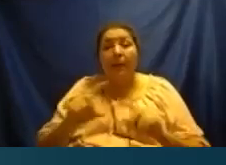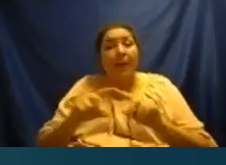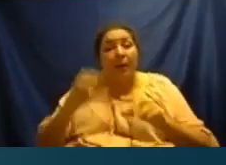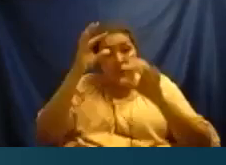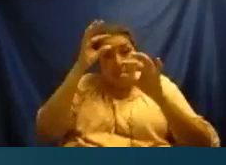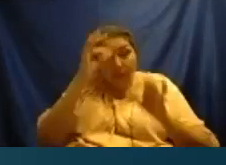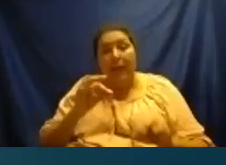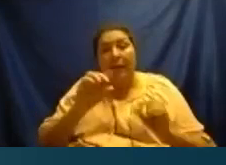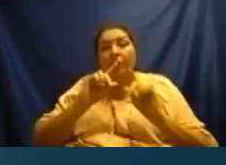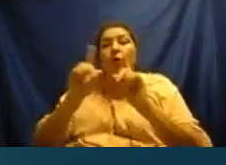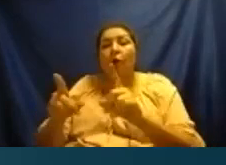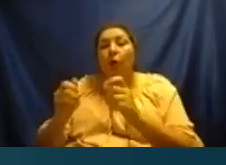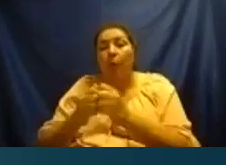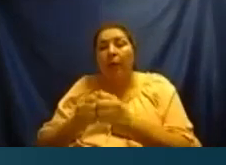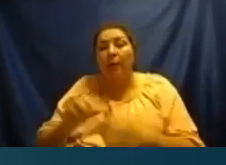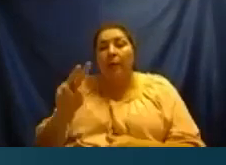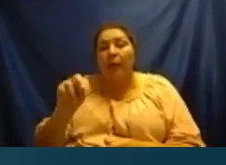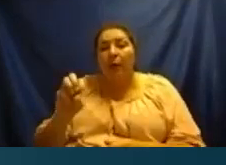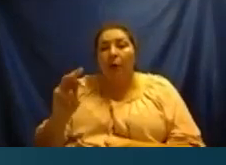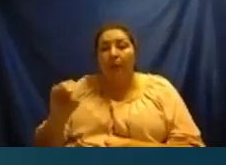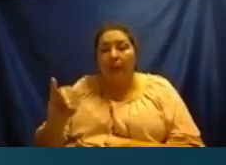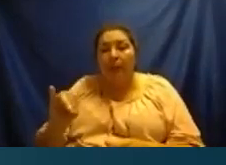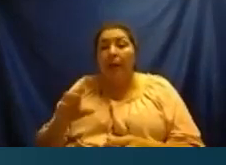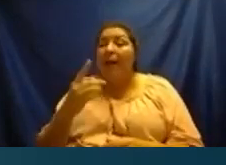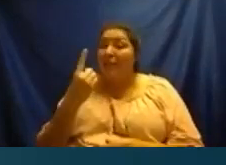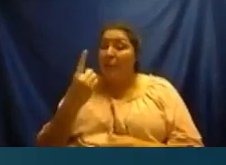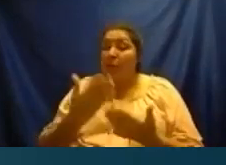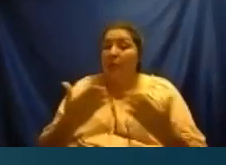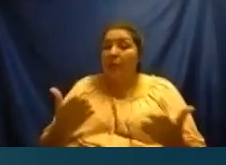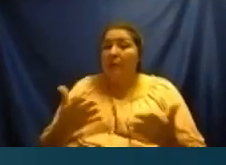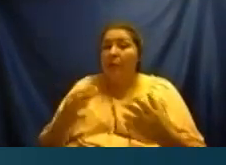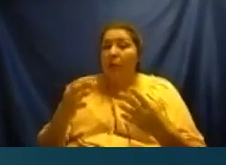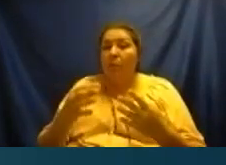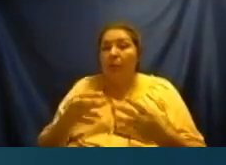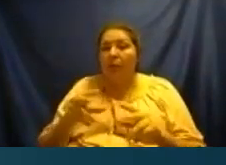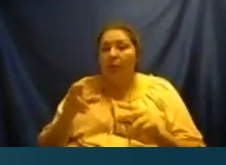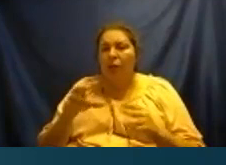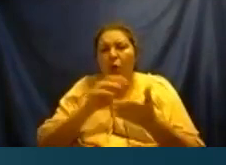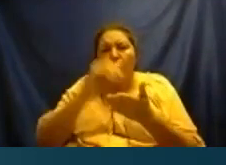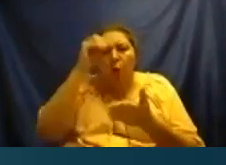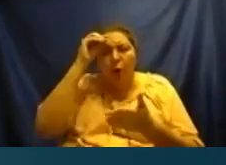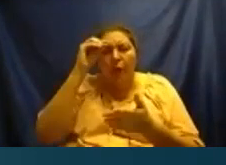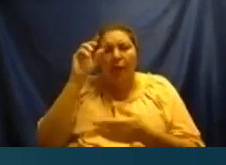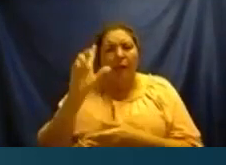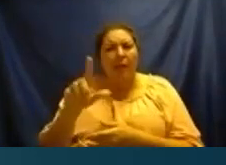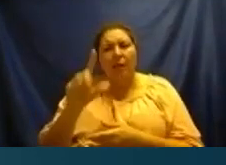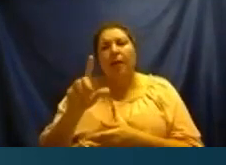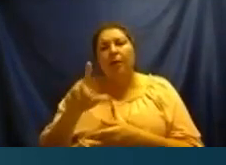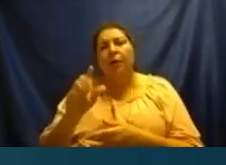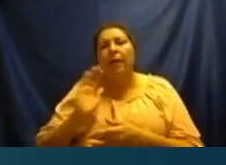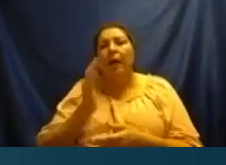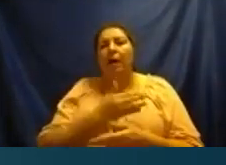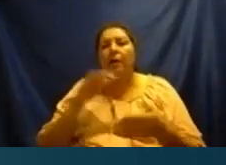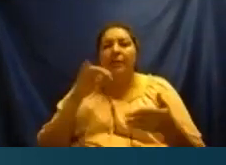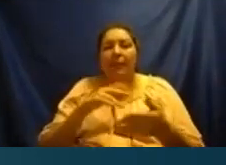of the things that we will be picking up, one of the themes that we'll be picking up a little bit later in our study.